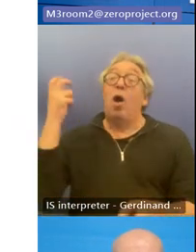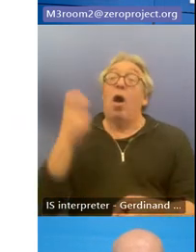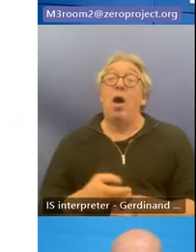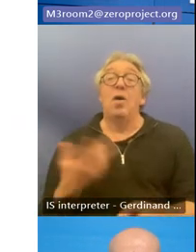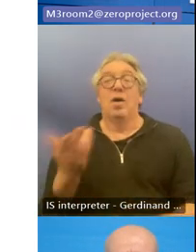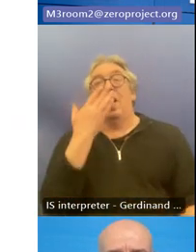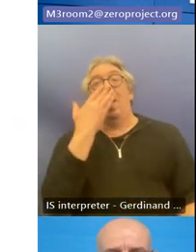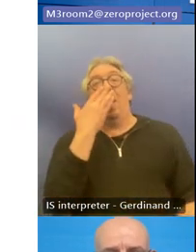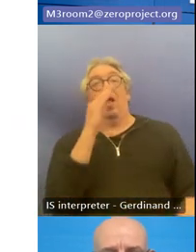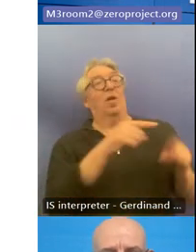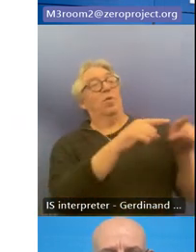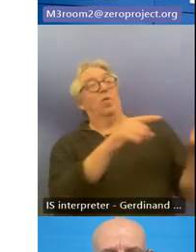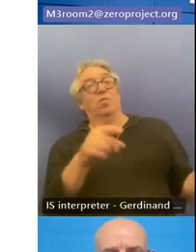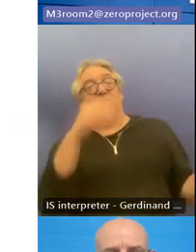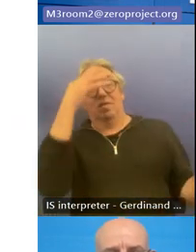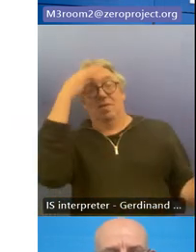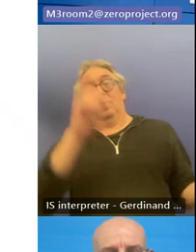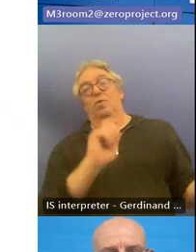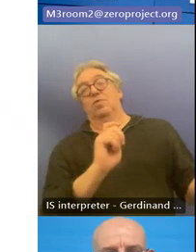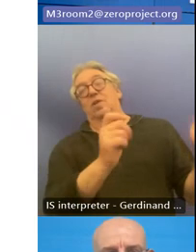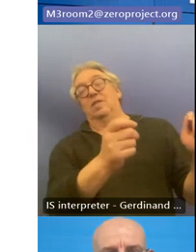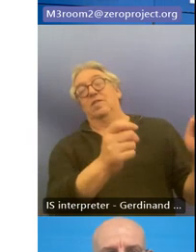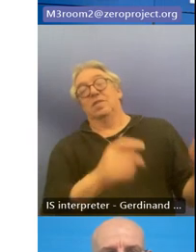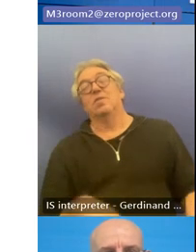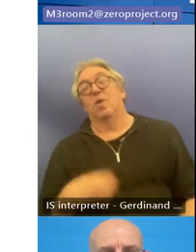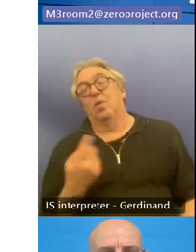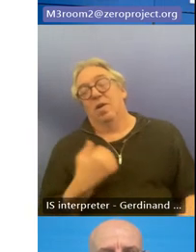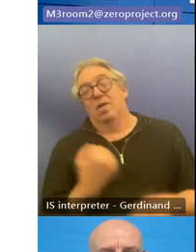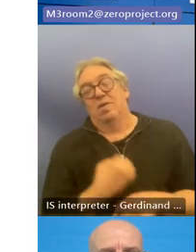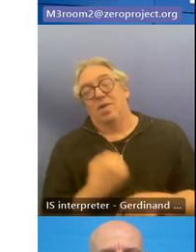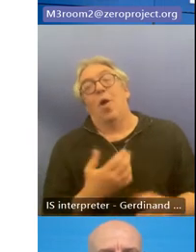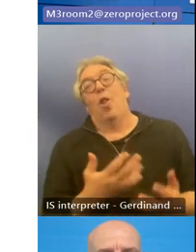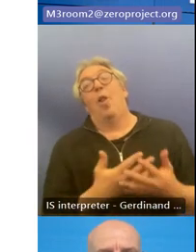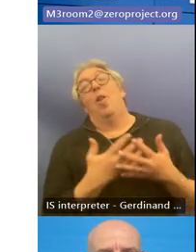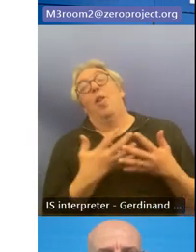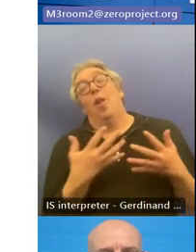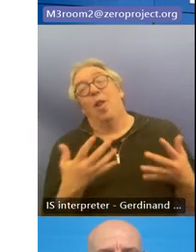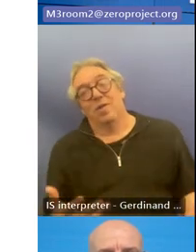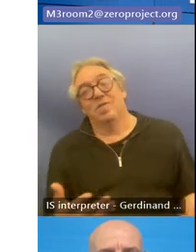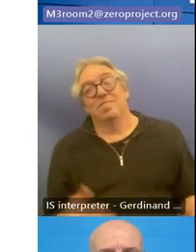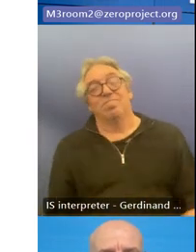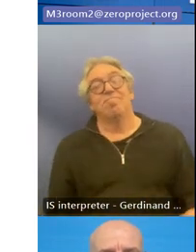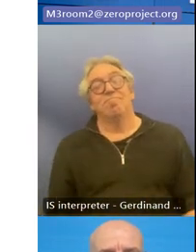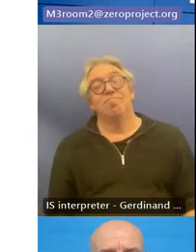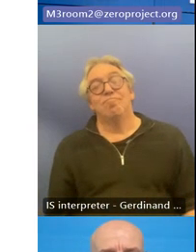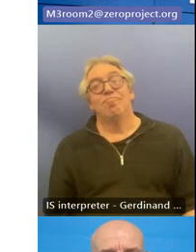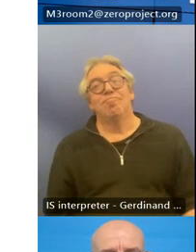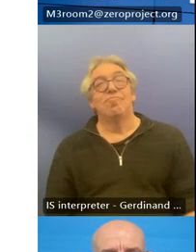this, we are doing a lot of awareness raising and advocacy work in our country.